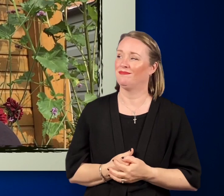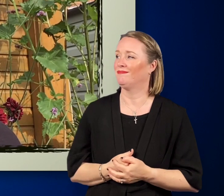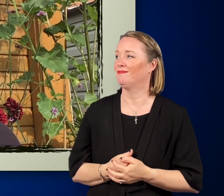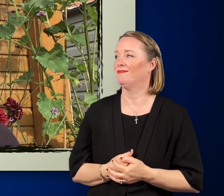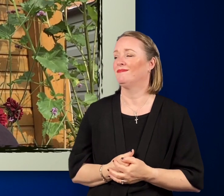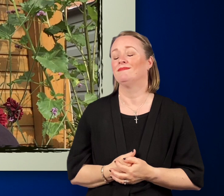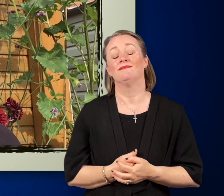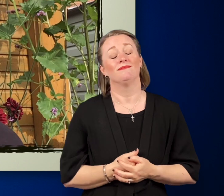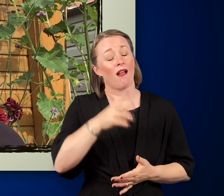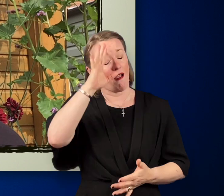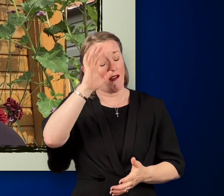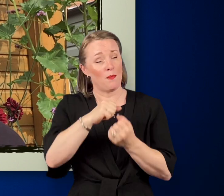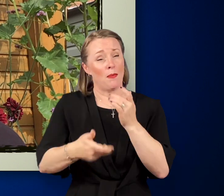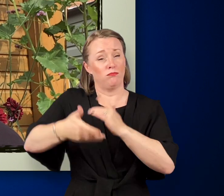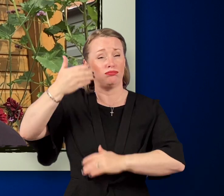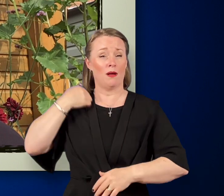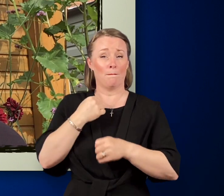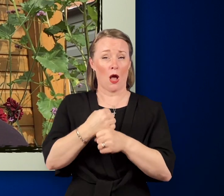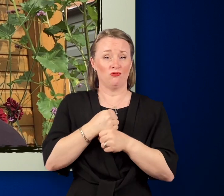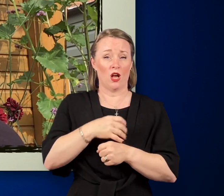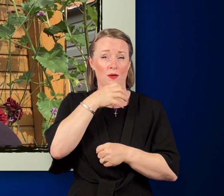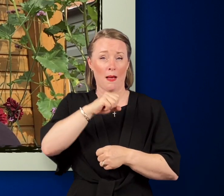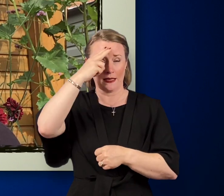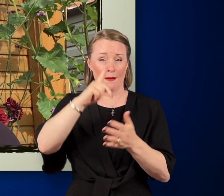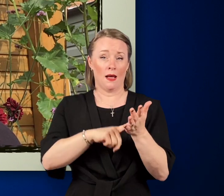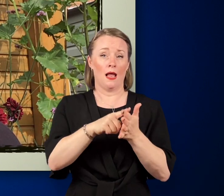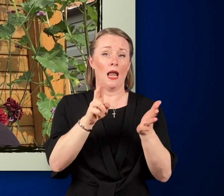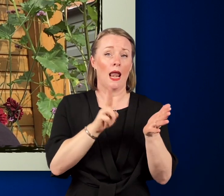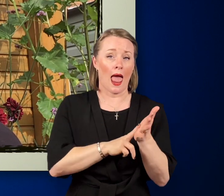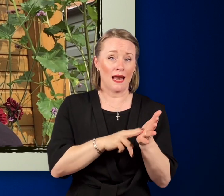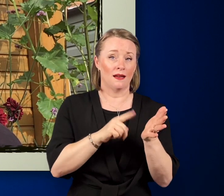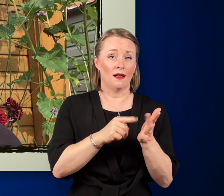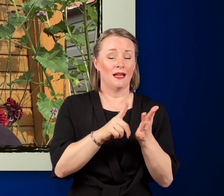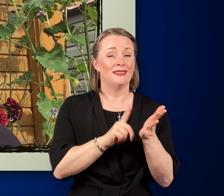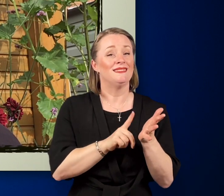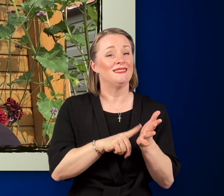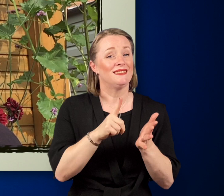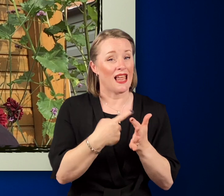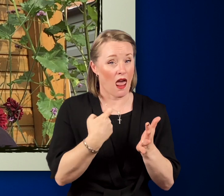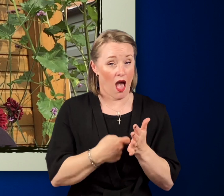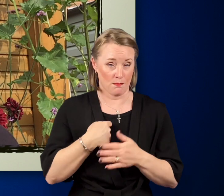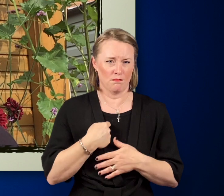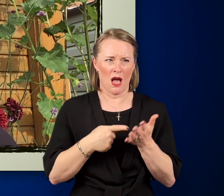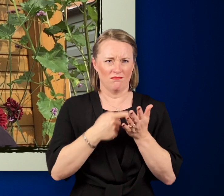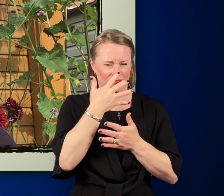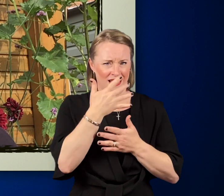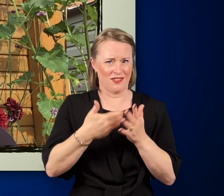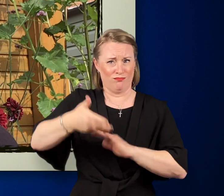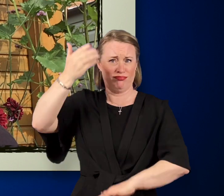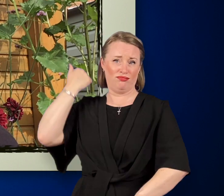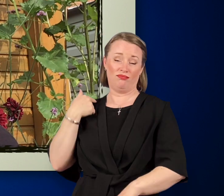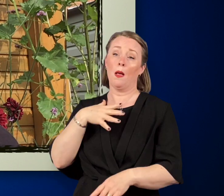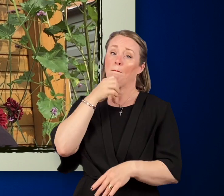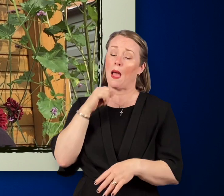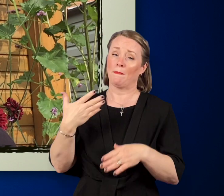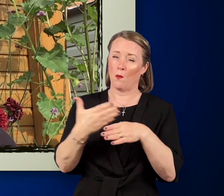Cheerful, chubby Len Tiller was a man who'd came to our church when I was a teenager. He'd worked for many years